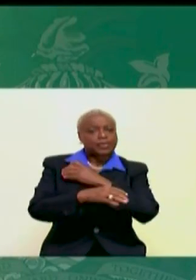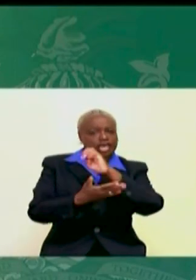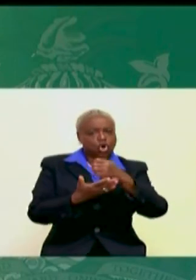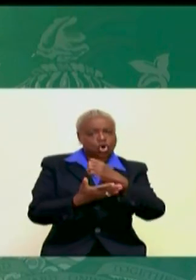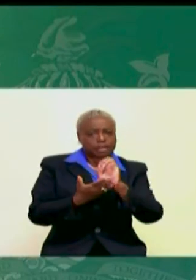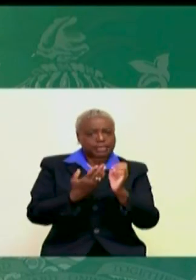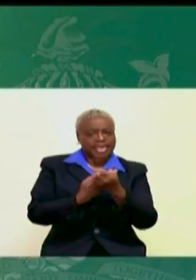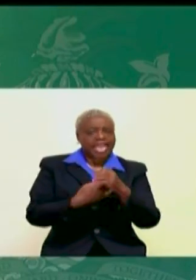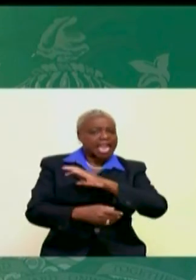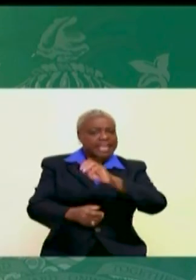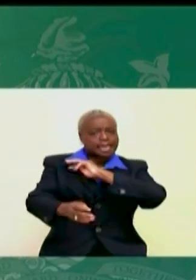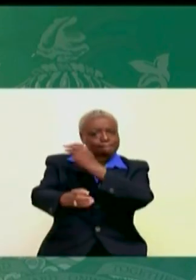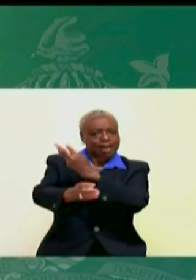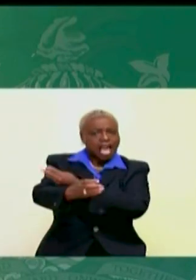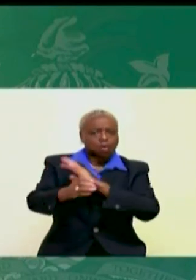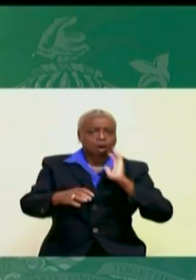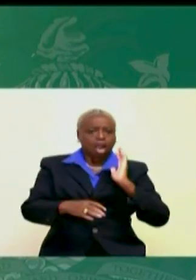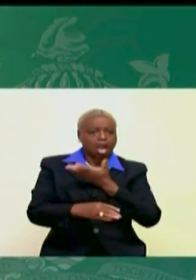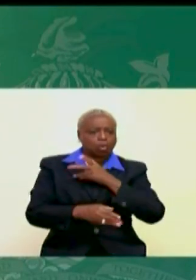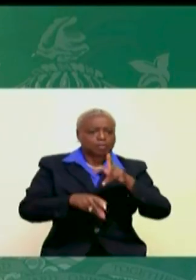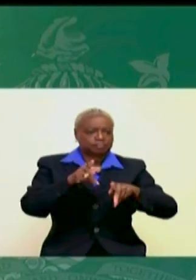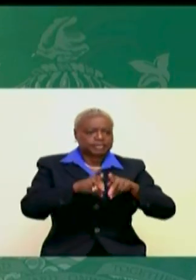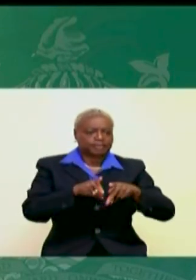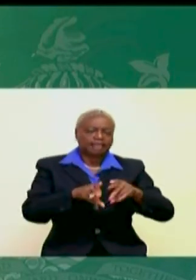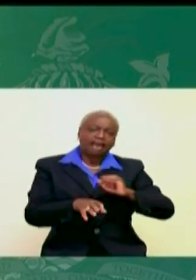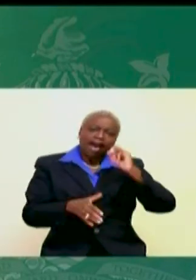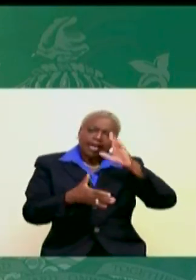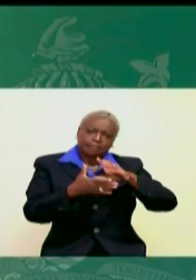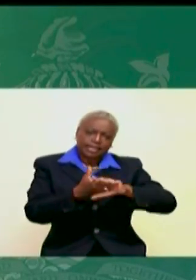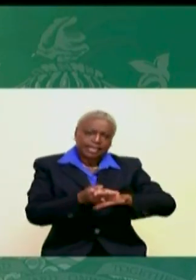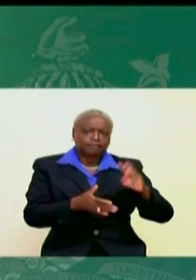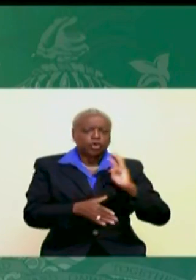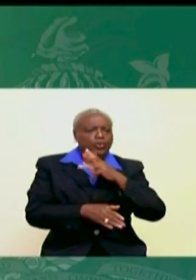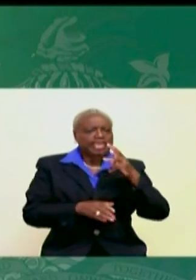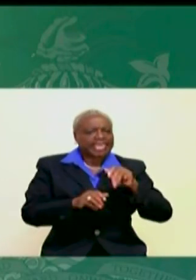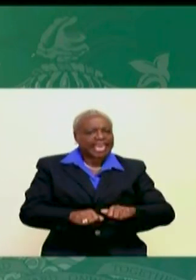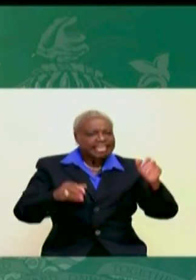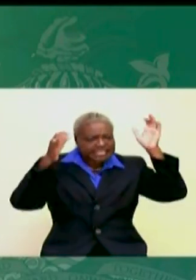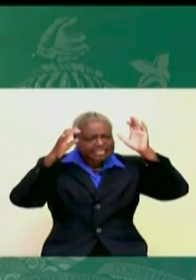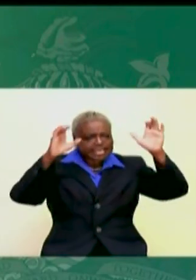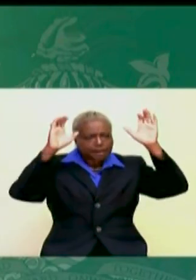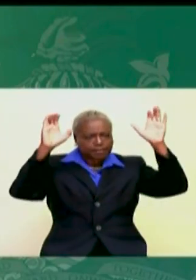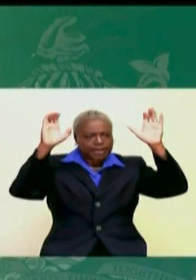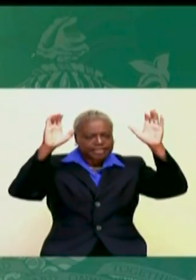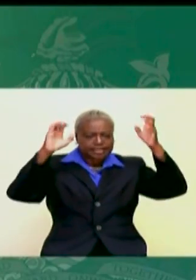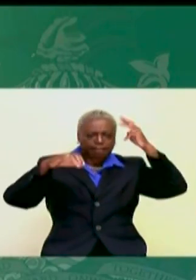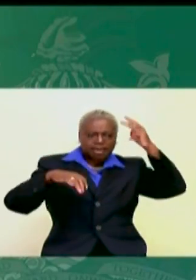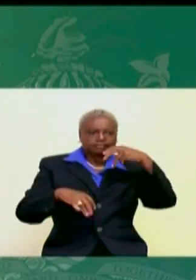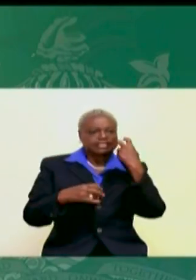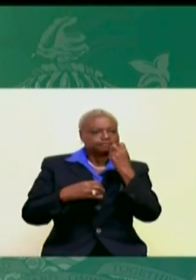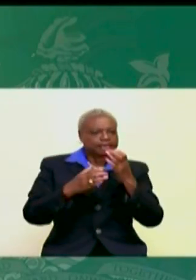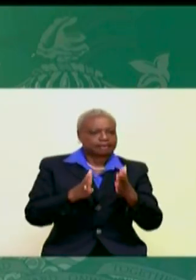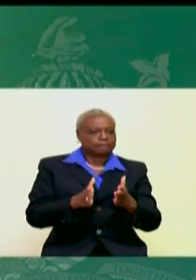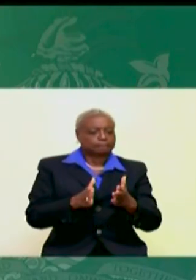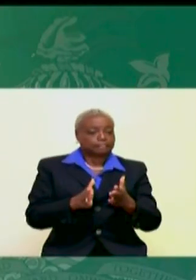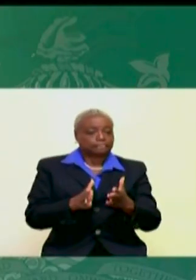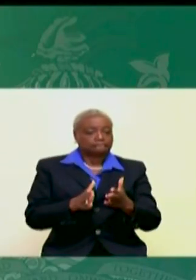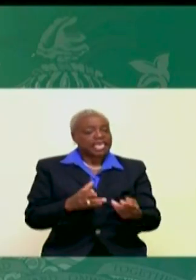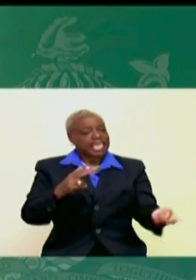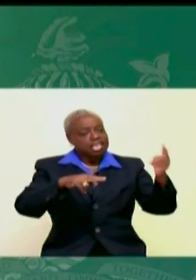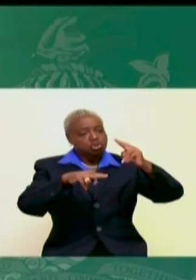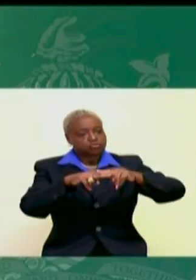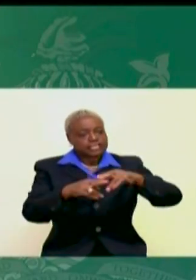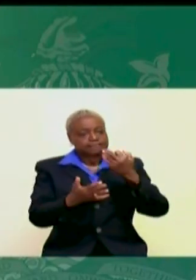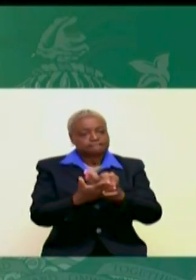and empower our people. I believe we can celebrate, Madam Speaker, increased